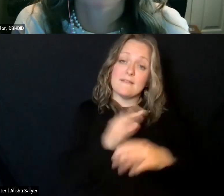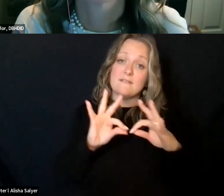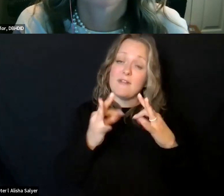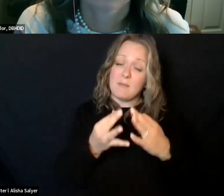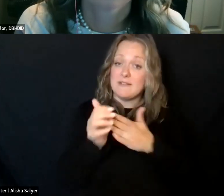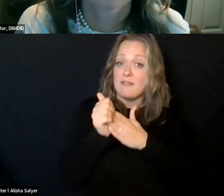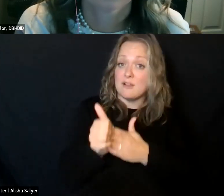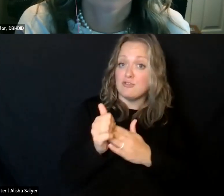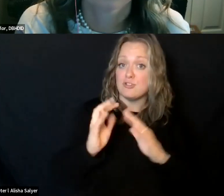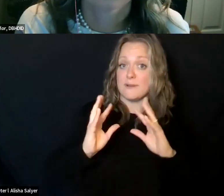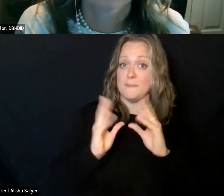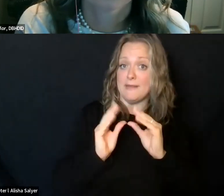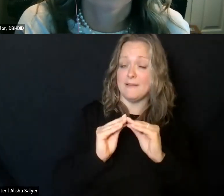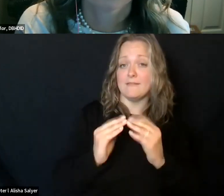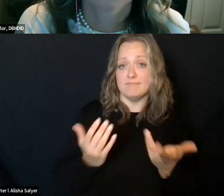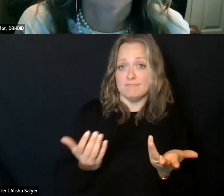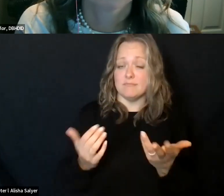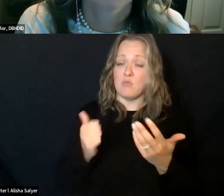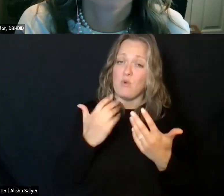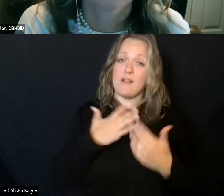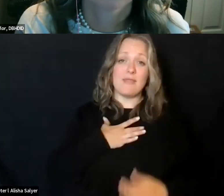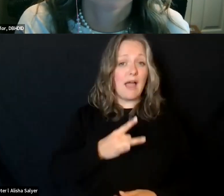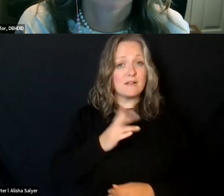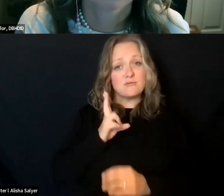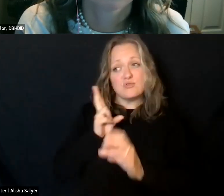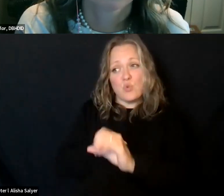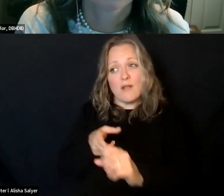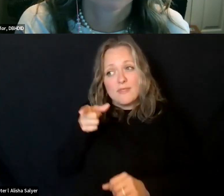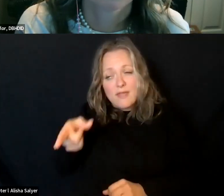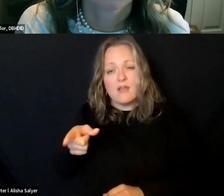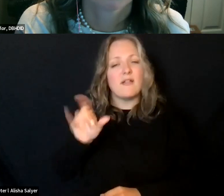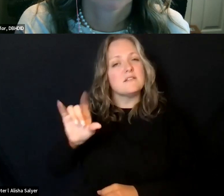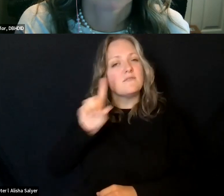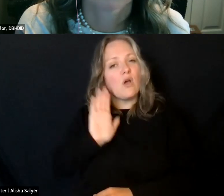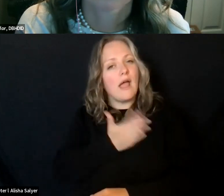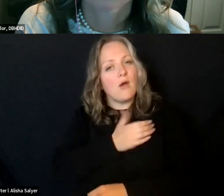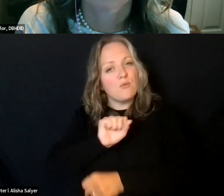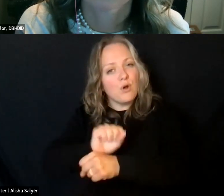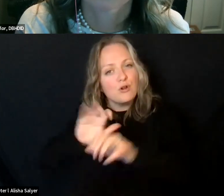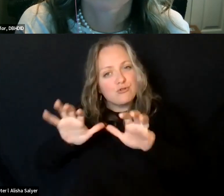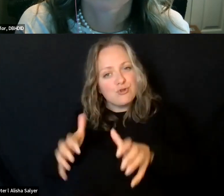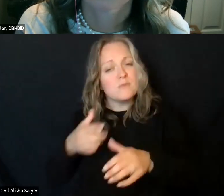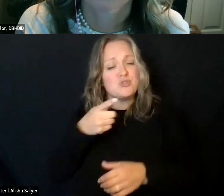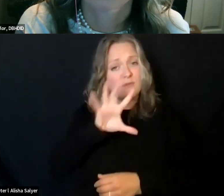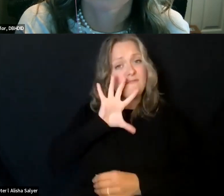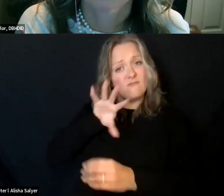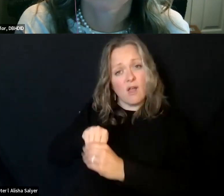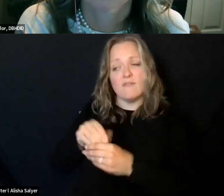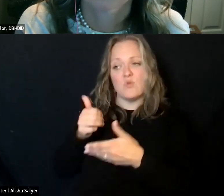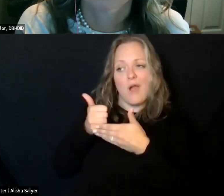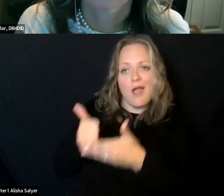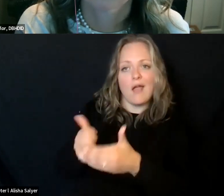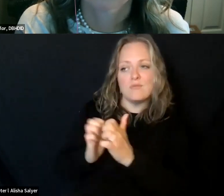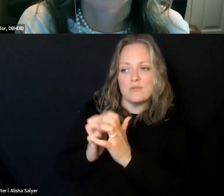meeting. So that would be somewhere we'd like to add them to. That's where we do our work groups. They'd be involved in helping create the training, looking